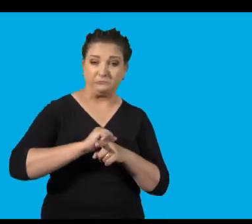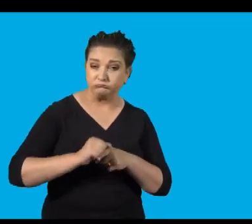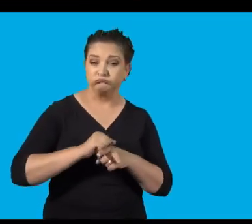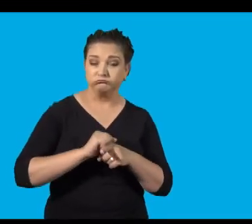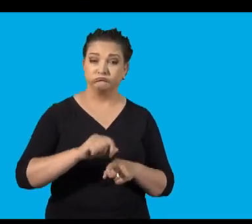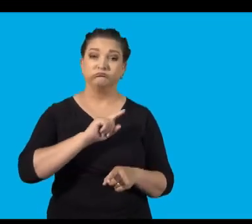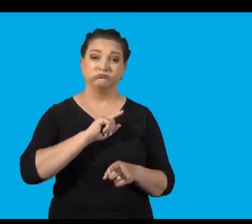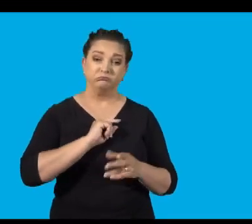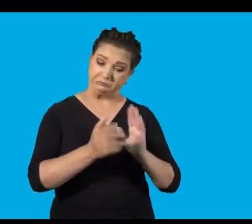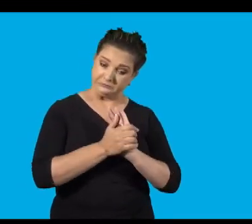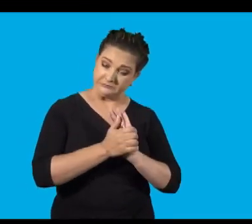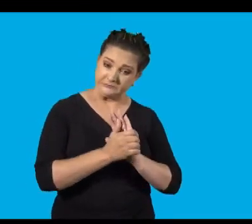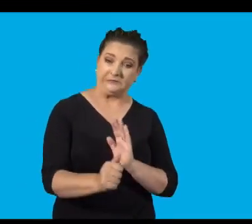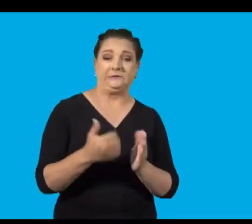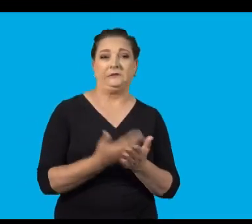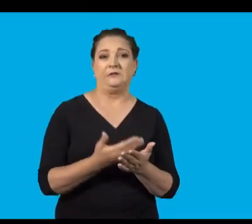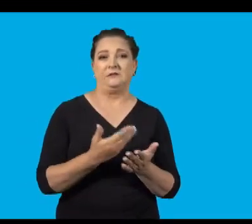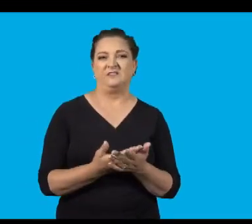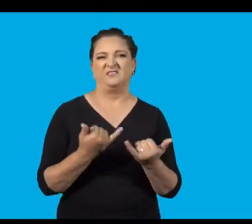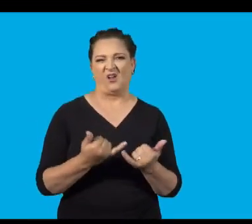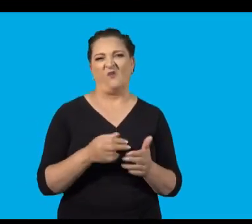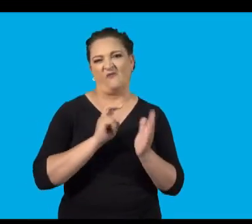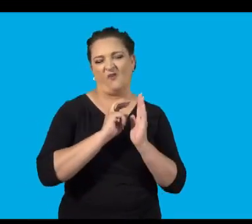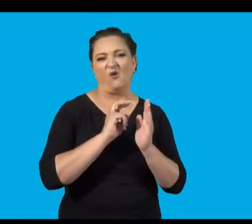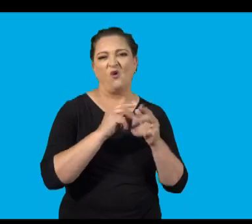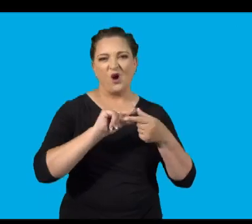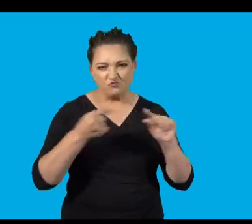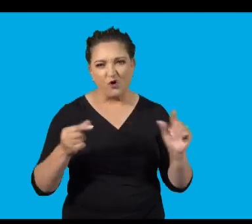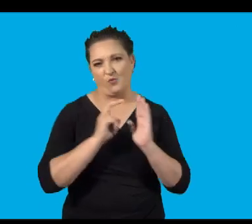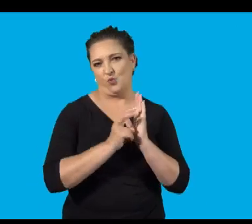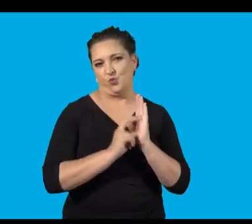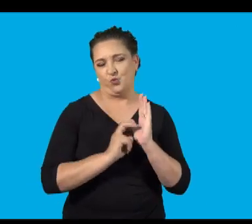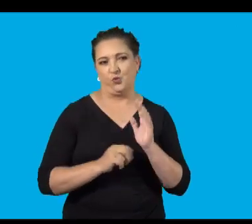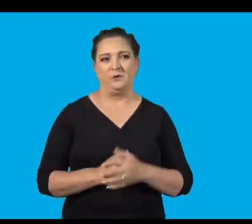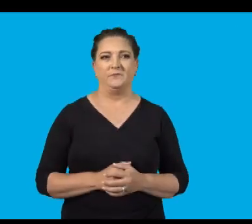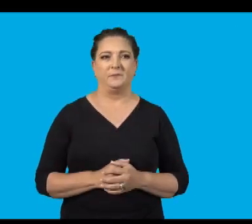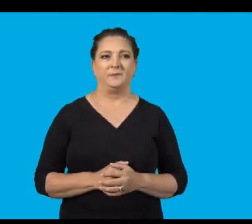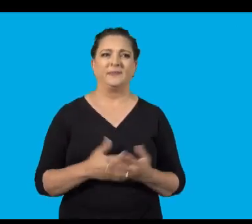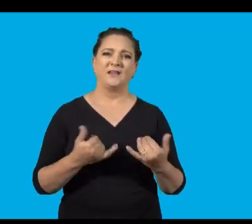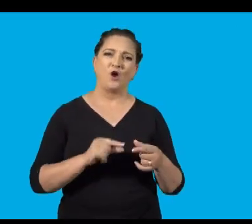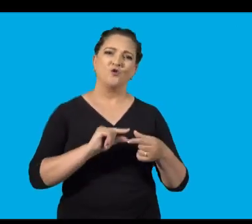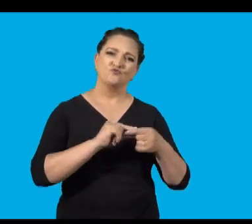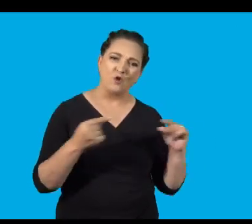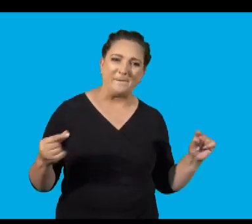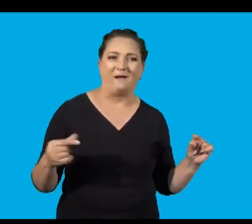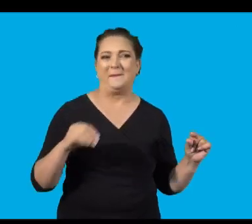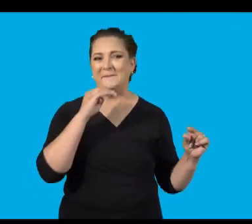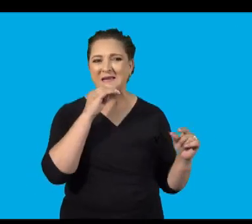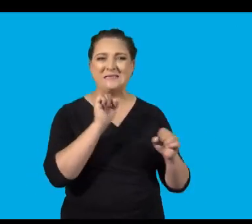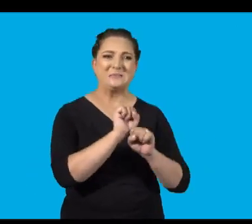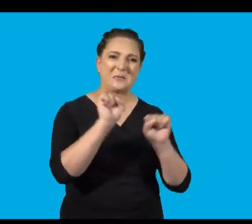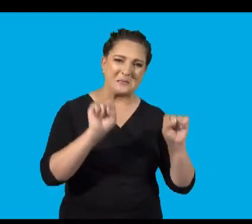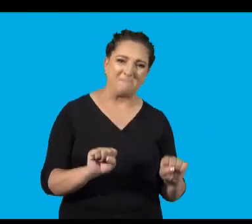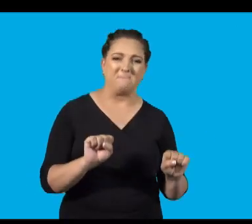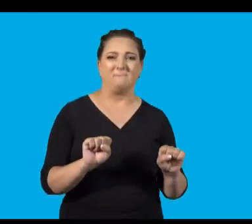to practice. You need to gain competence in your grammar rules. So remember, it is a system. Grammar is